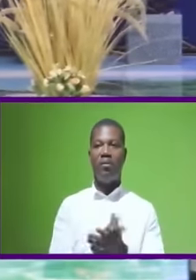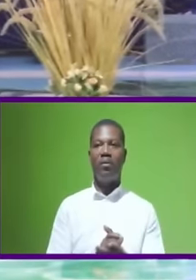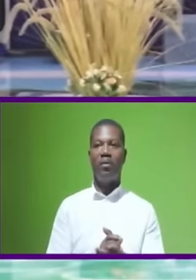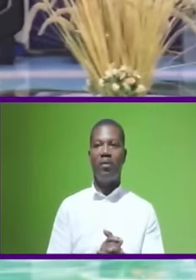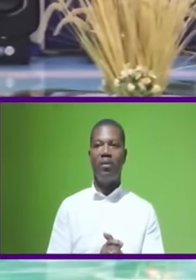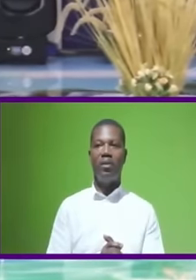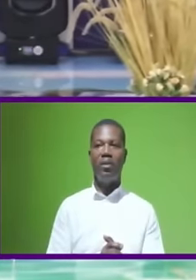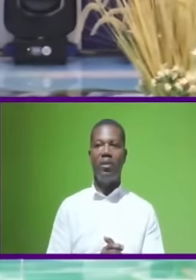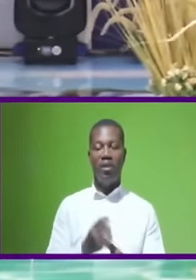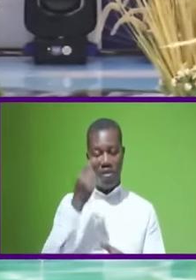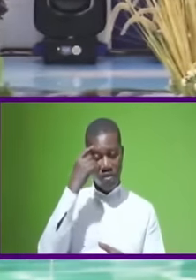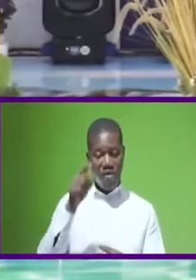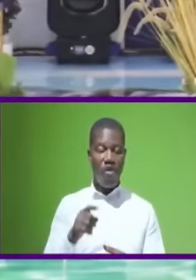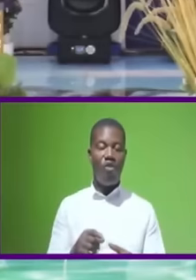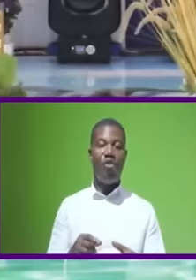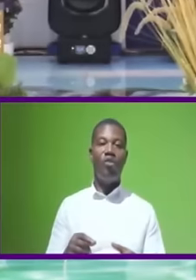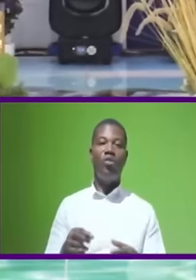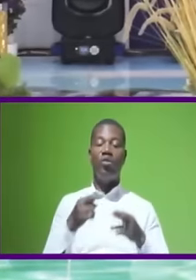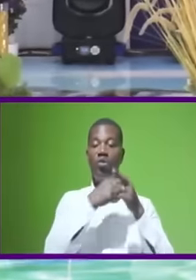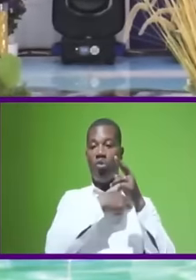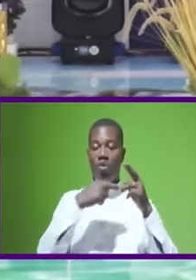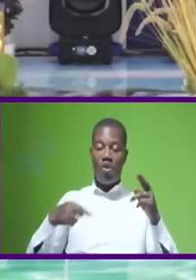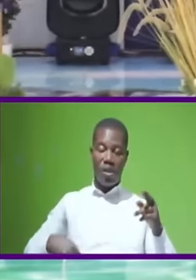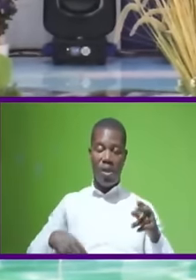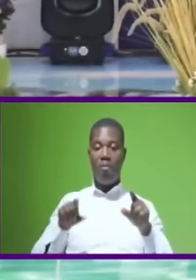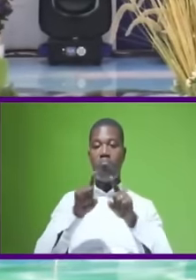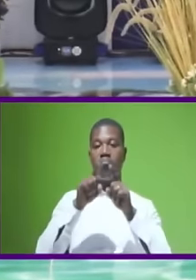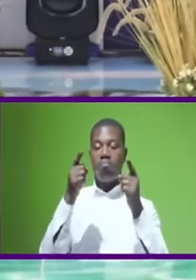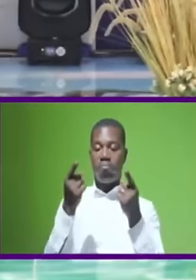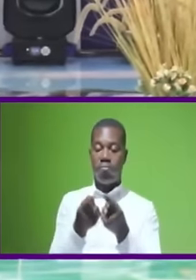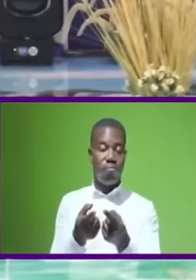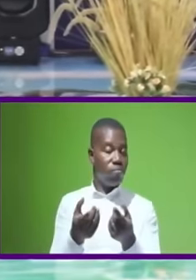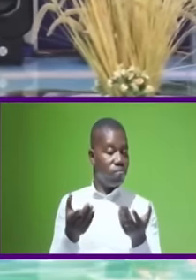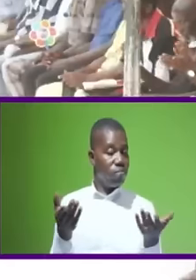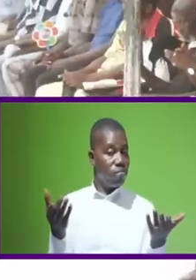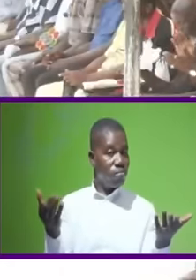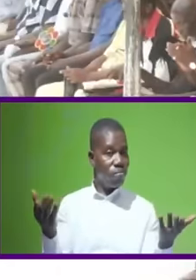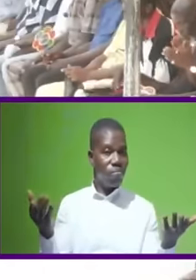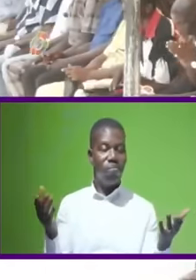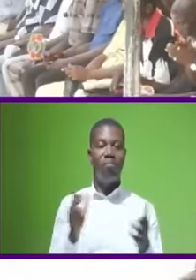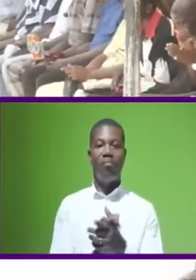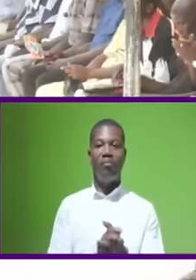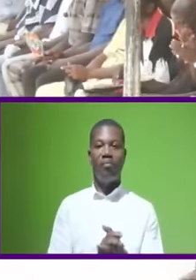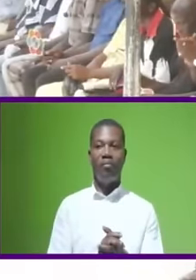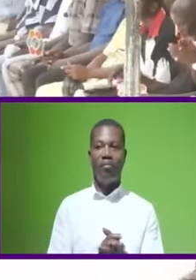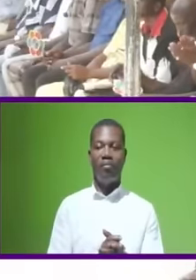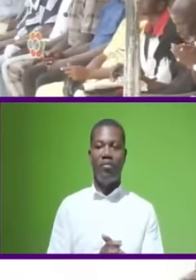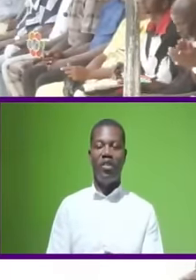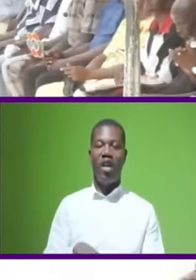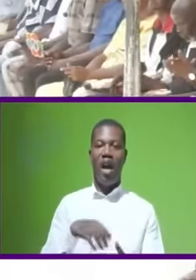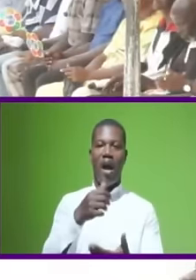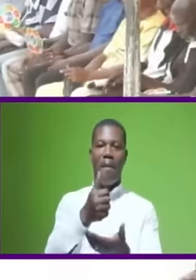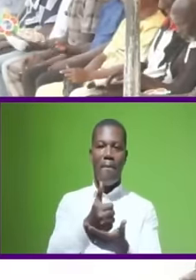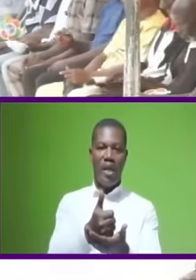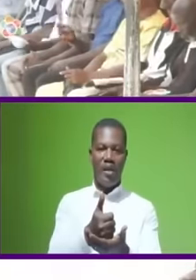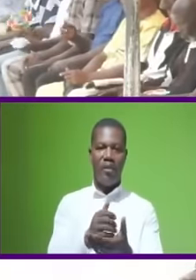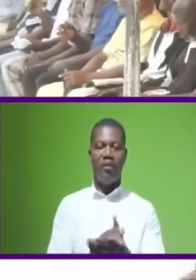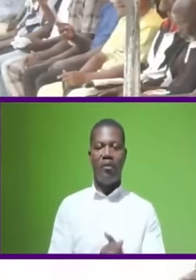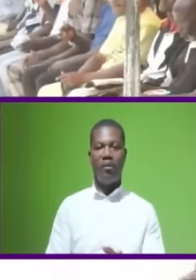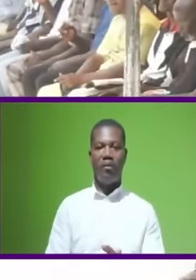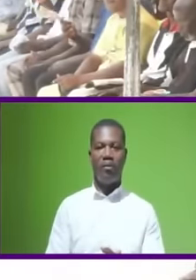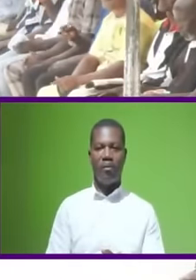Eye Philadelphia. I say that they belong to Philadelphia. Amen.